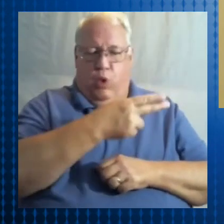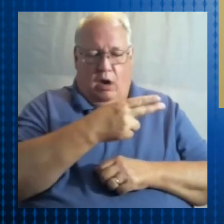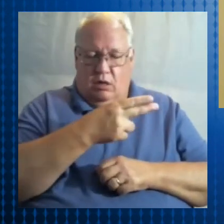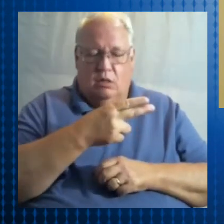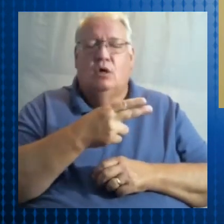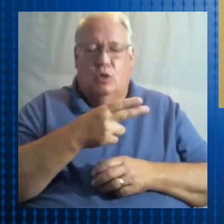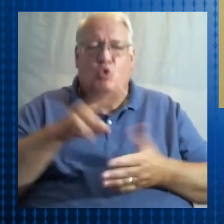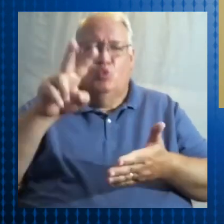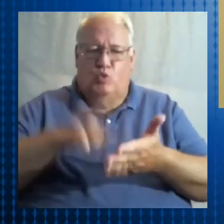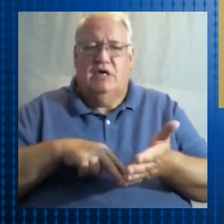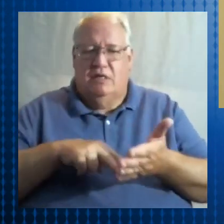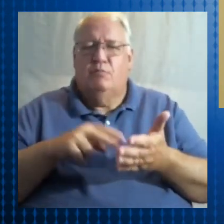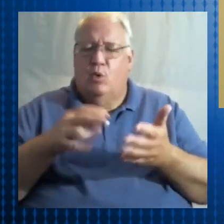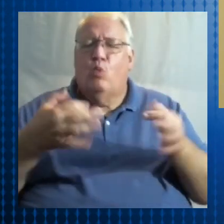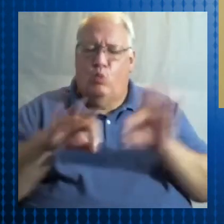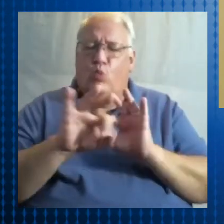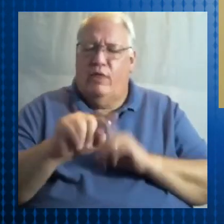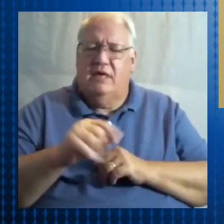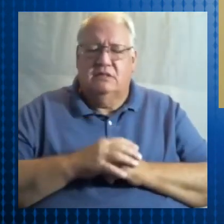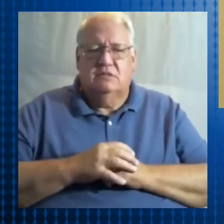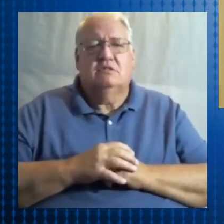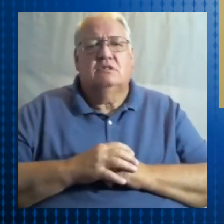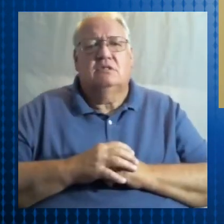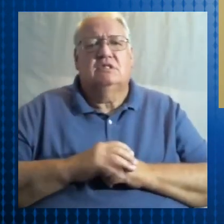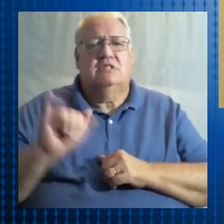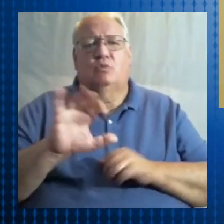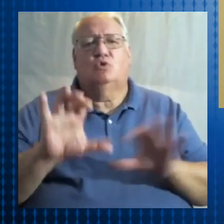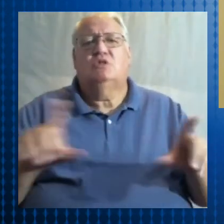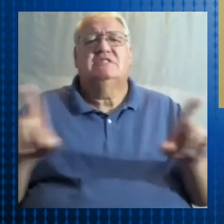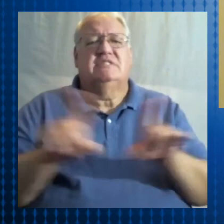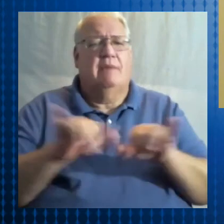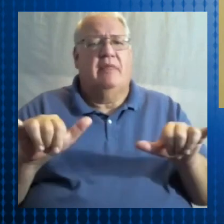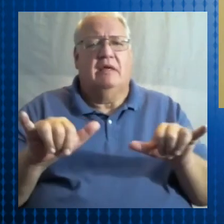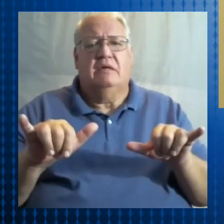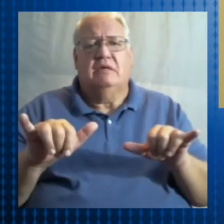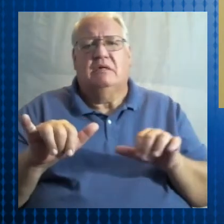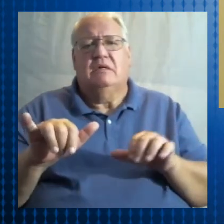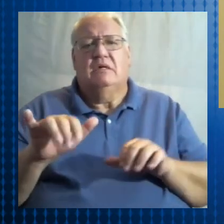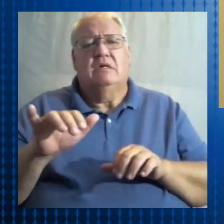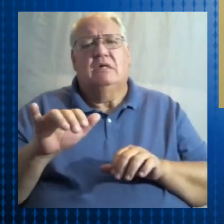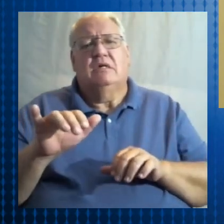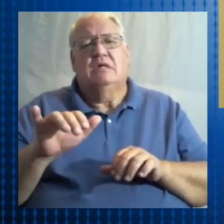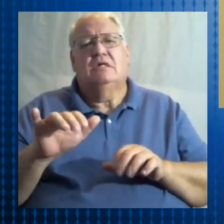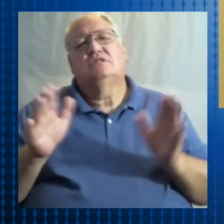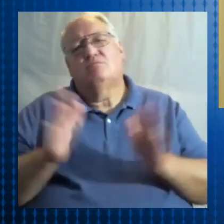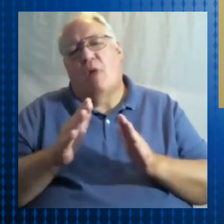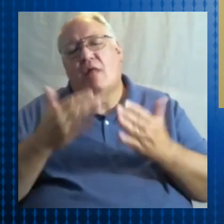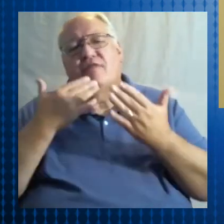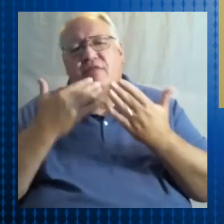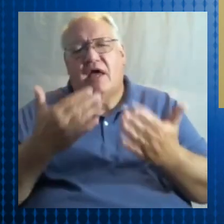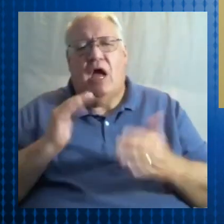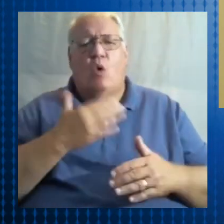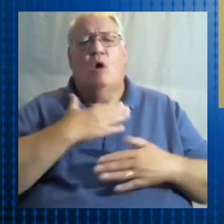It'll be worth your while. Also, we will be doing the same thing, a small thank you and our token of